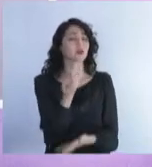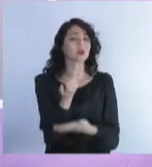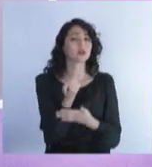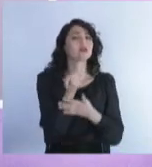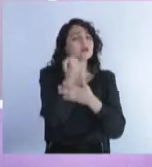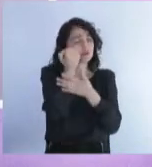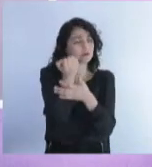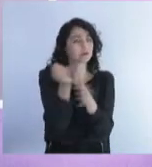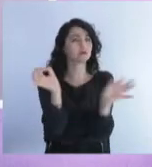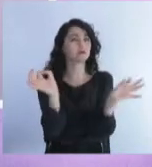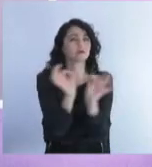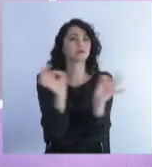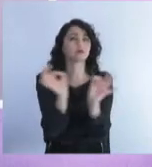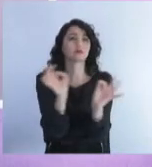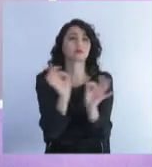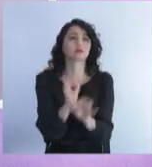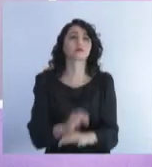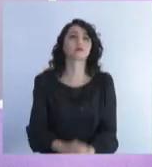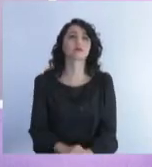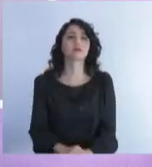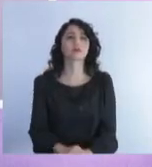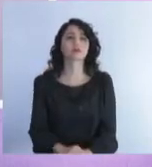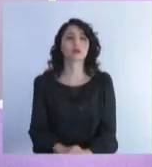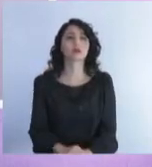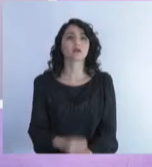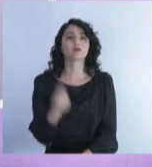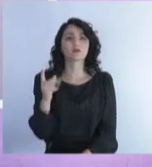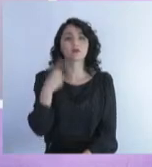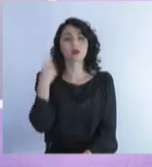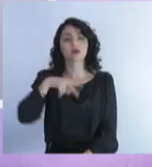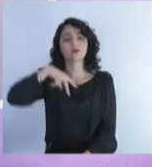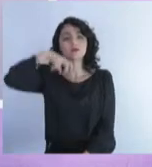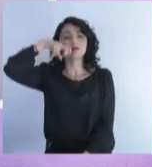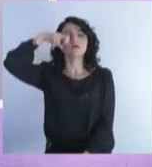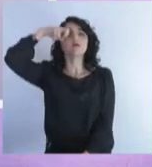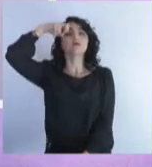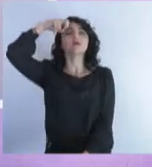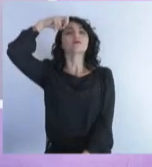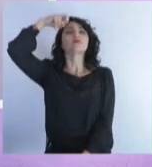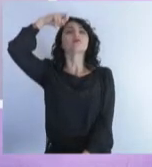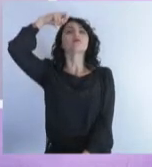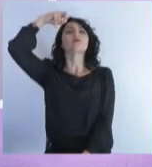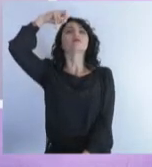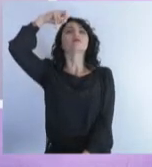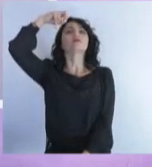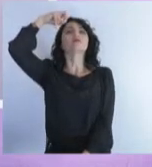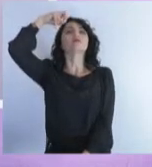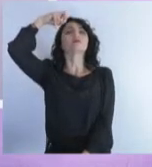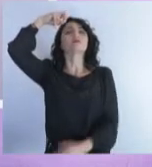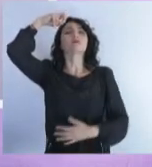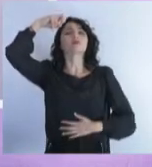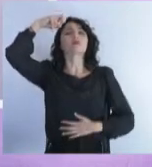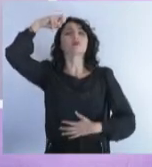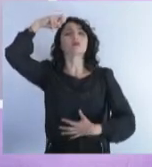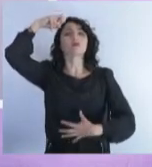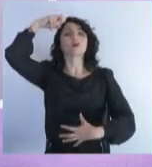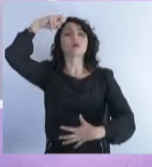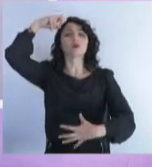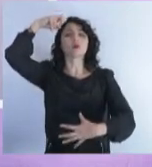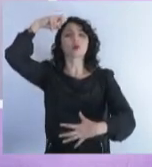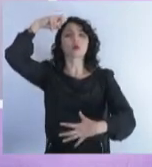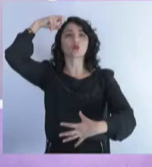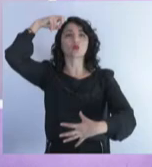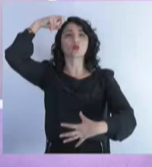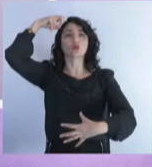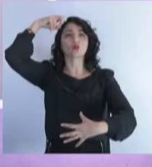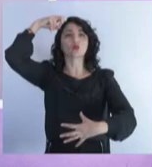and I'll lead you through it. You take a deep breath in, so your belly fills. You hold